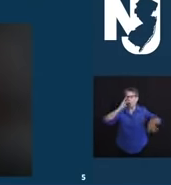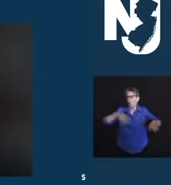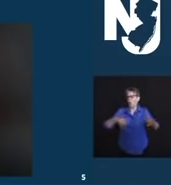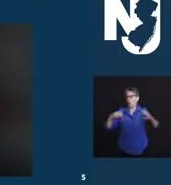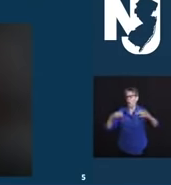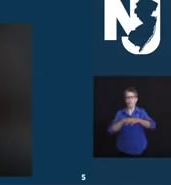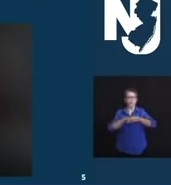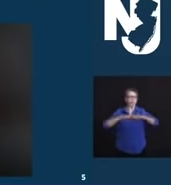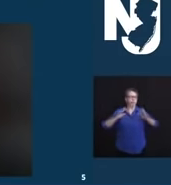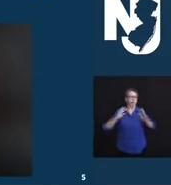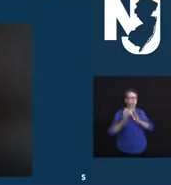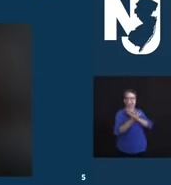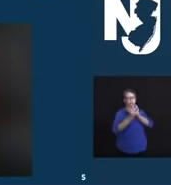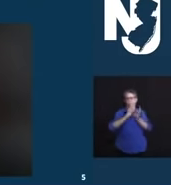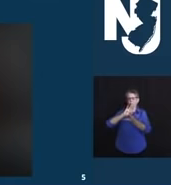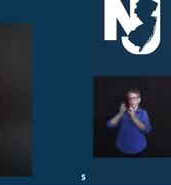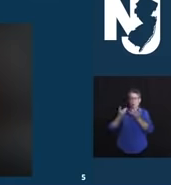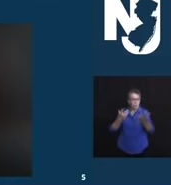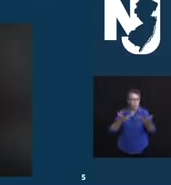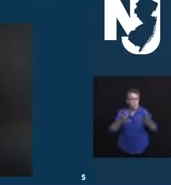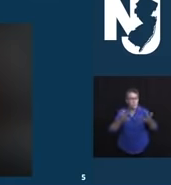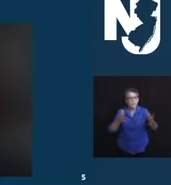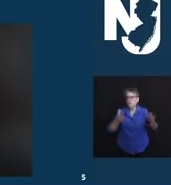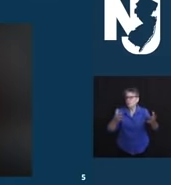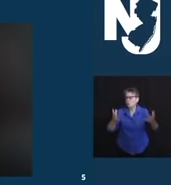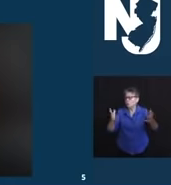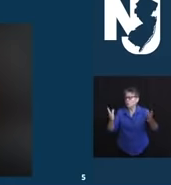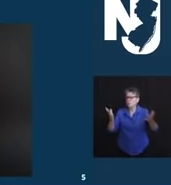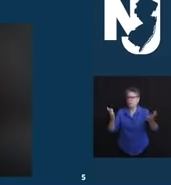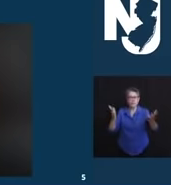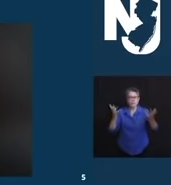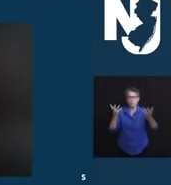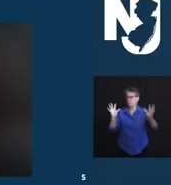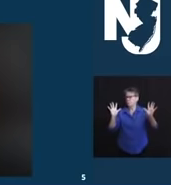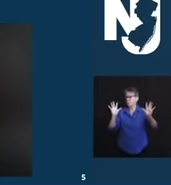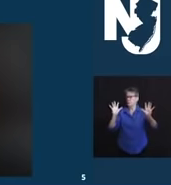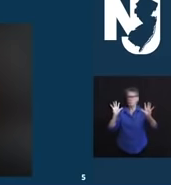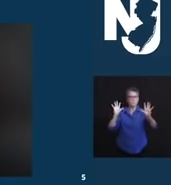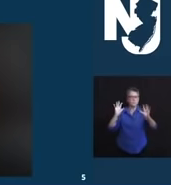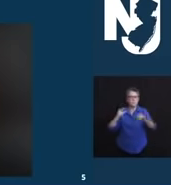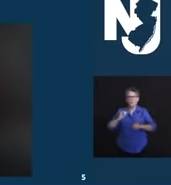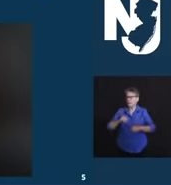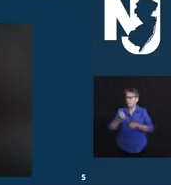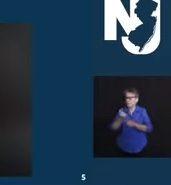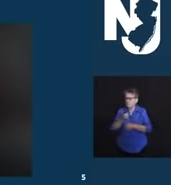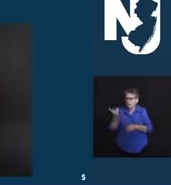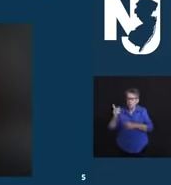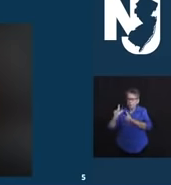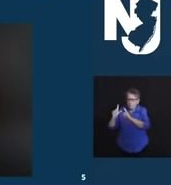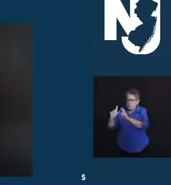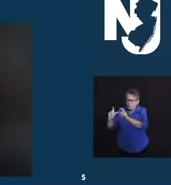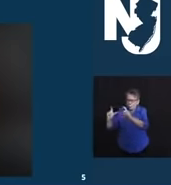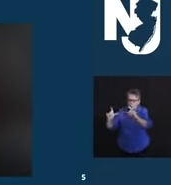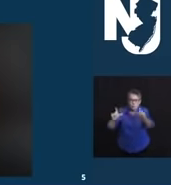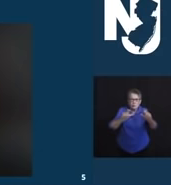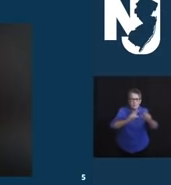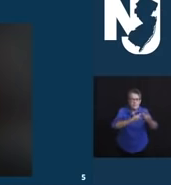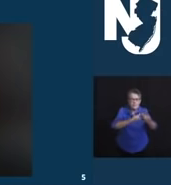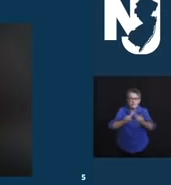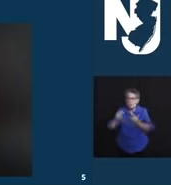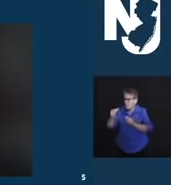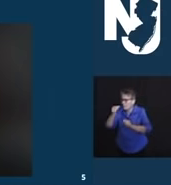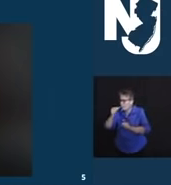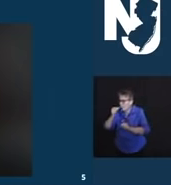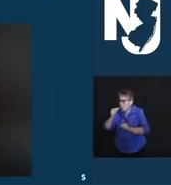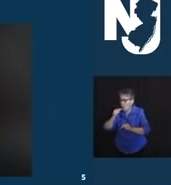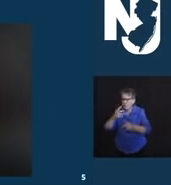This past weekend, photos and videos showed large crowds packed inside. So I applaud Jersey City